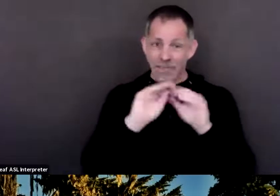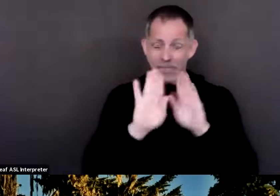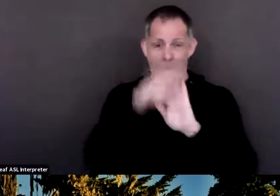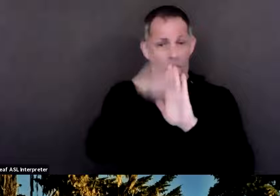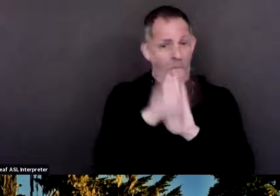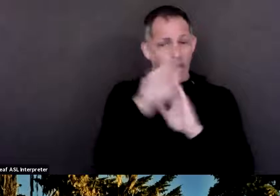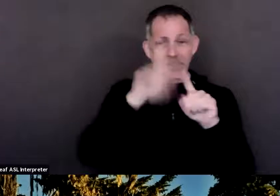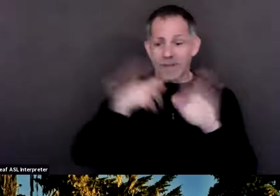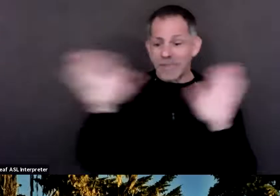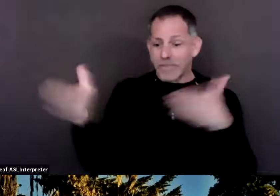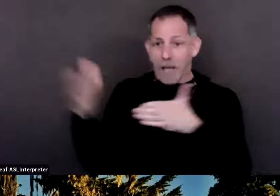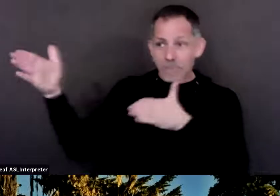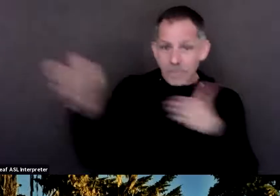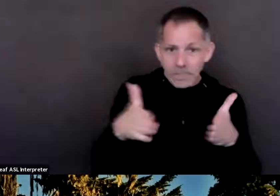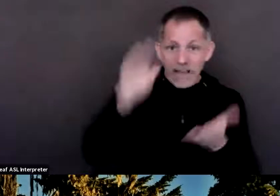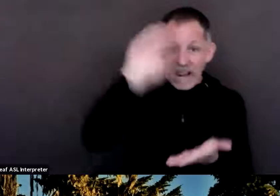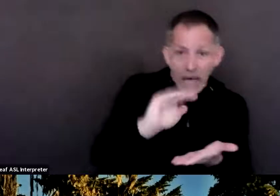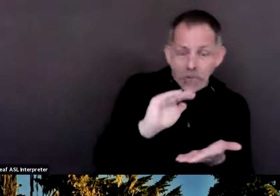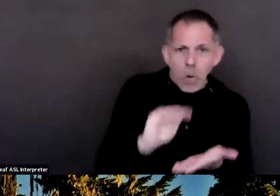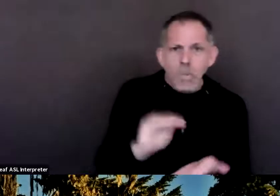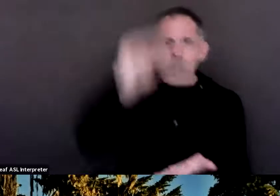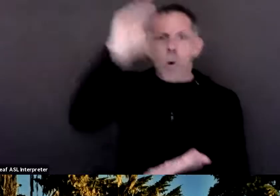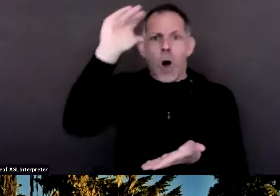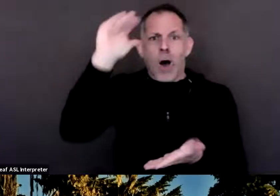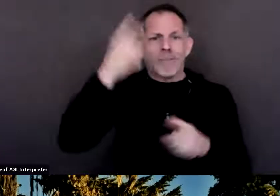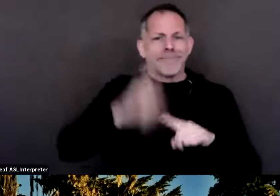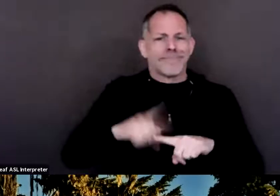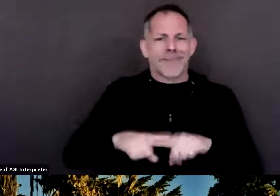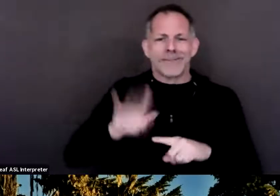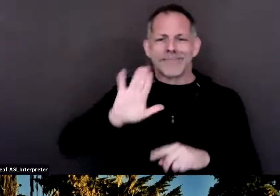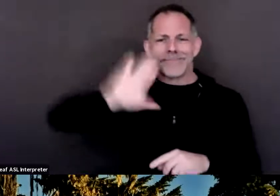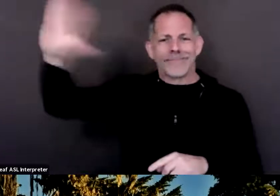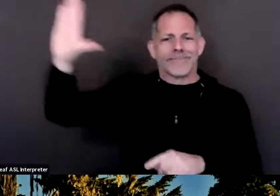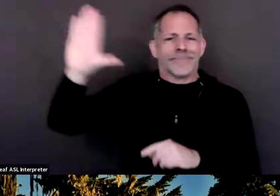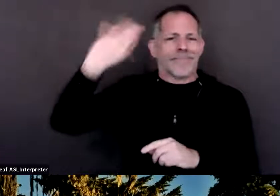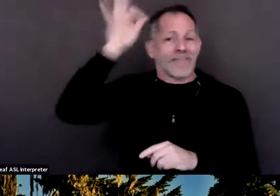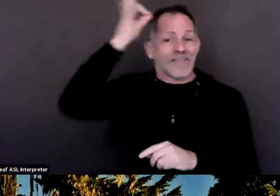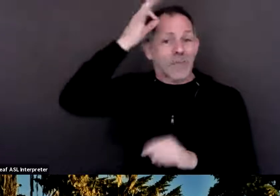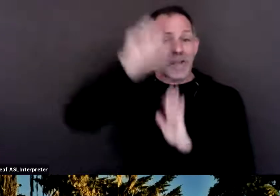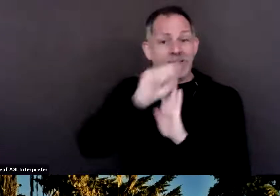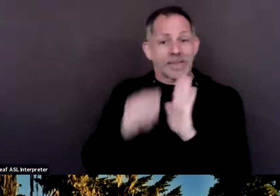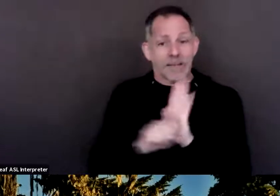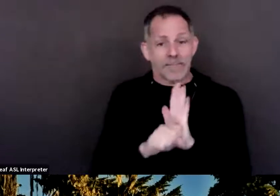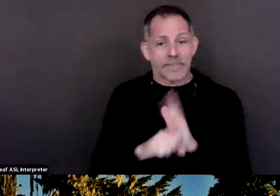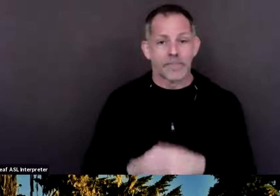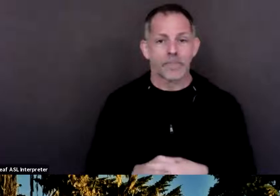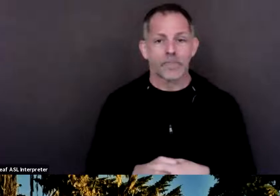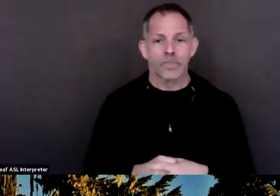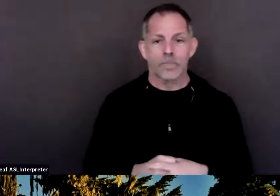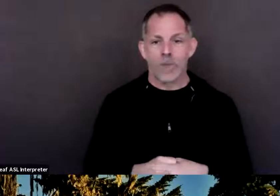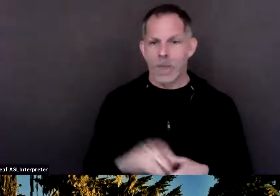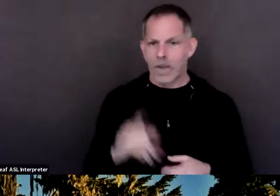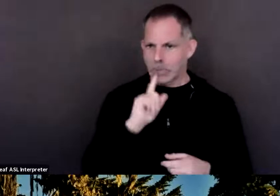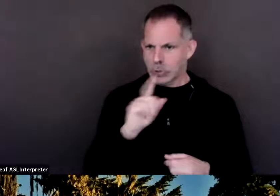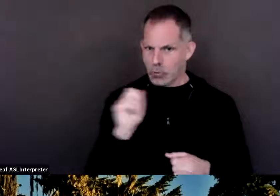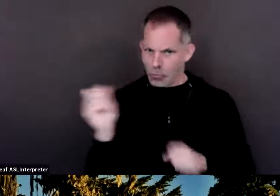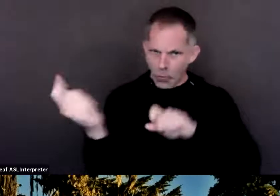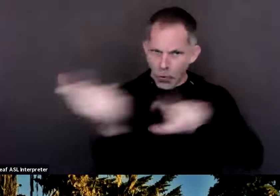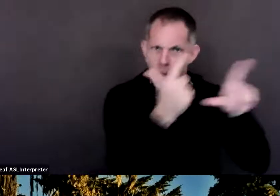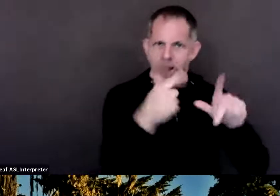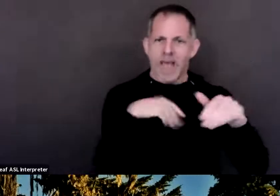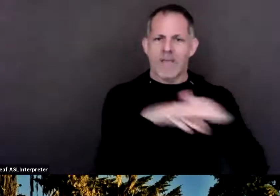the demand, but we are doing better. And we do want to make sure everybody has access. So again, moving the sites around the